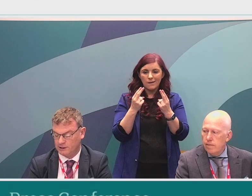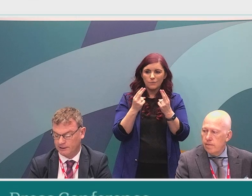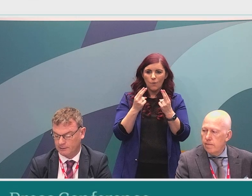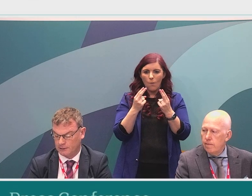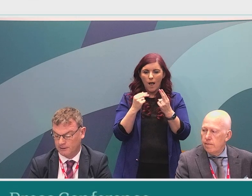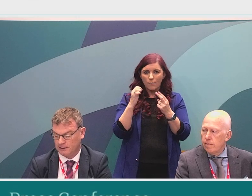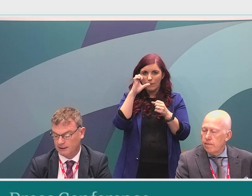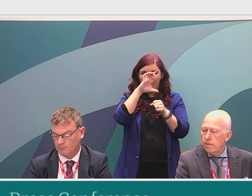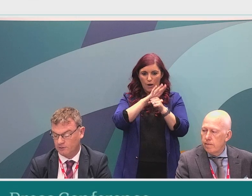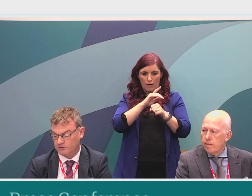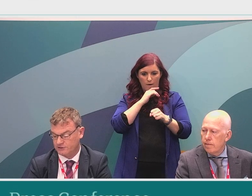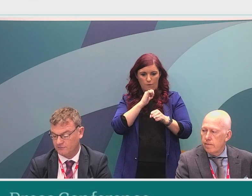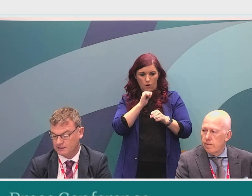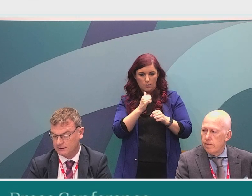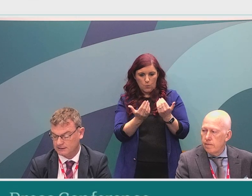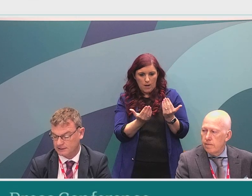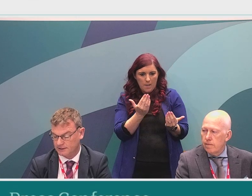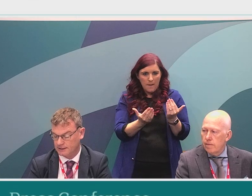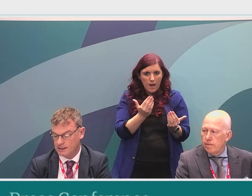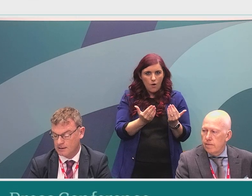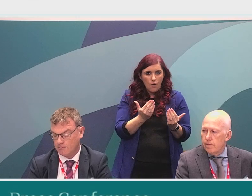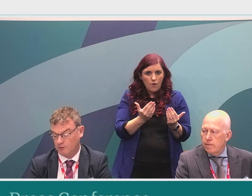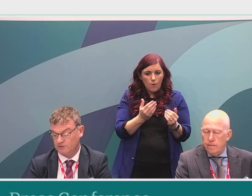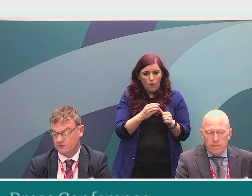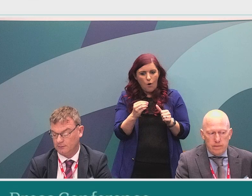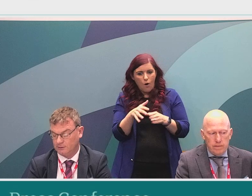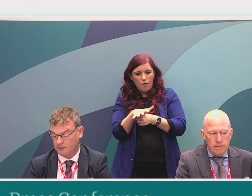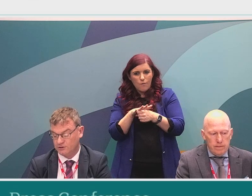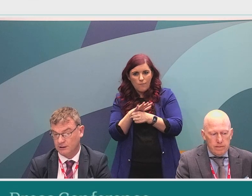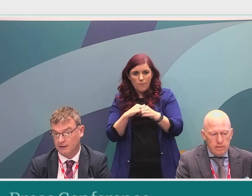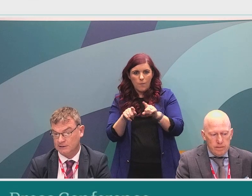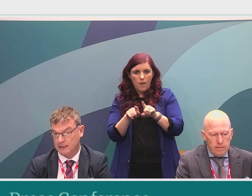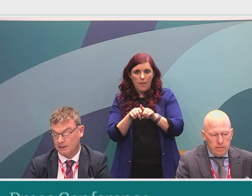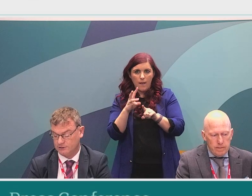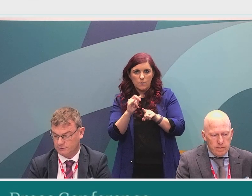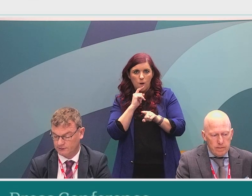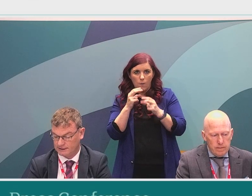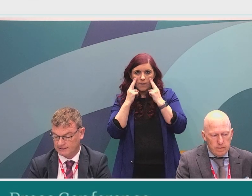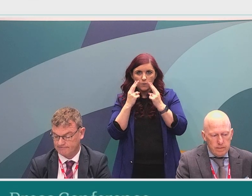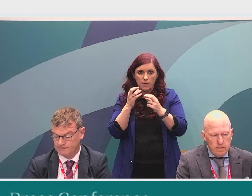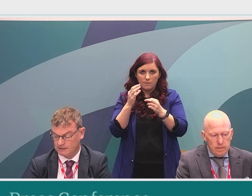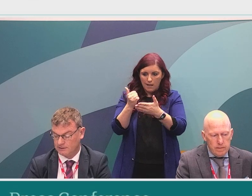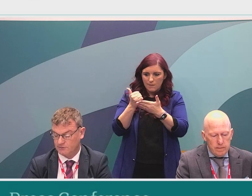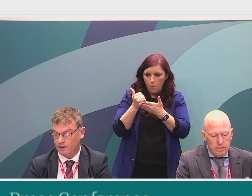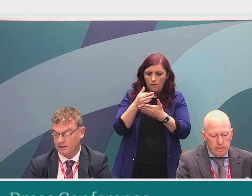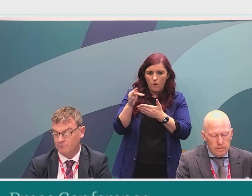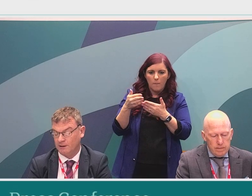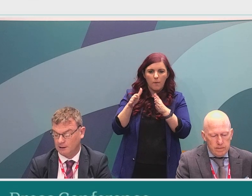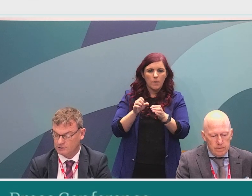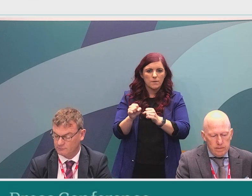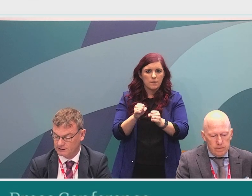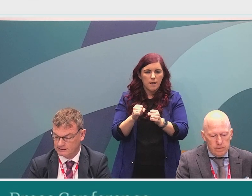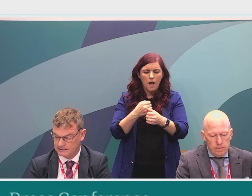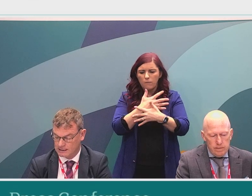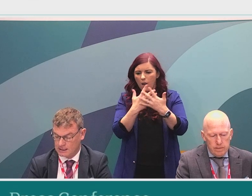publishing on here today with other surveys in this area, but we would strongly caution against actually doing that. There's a range of